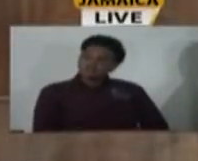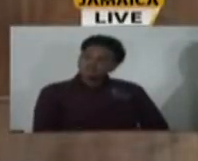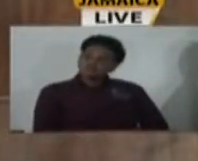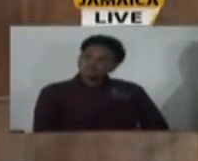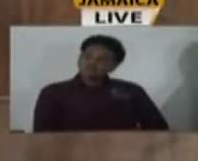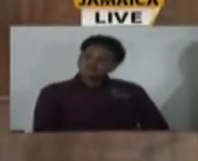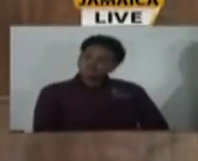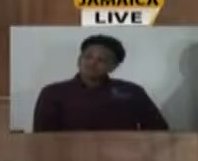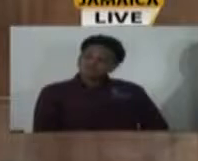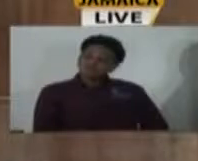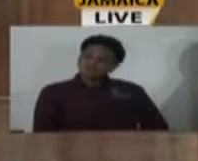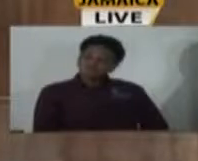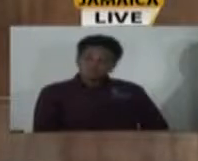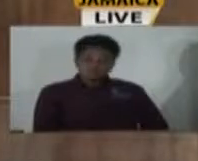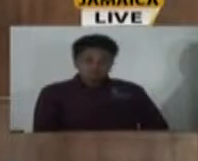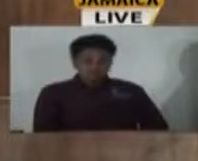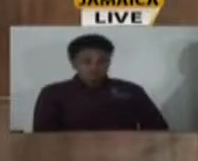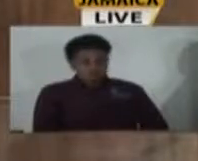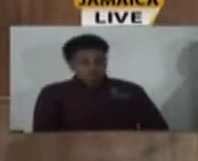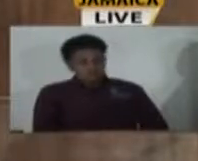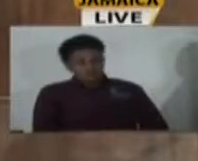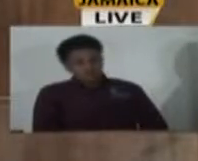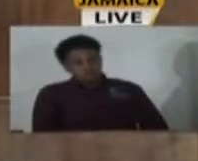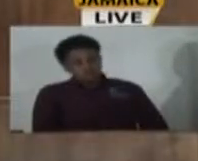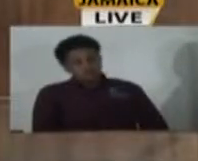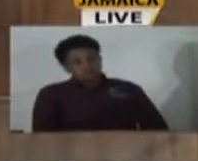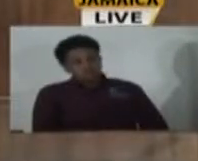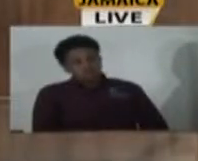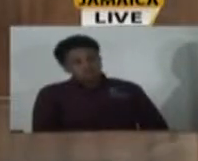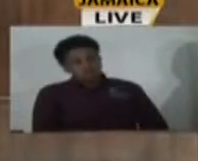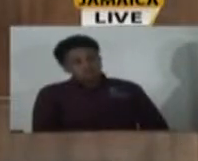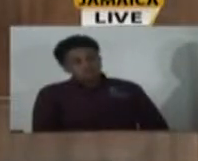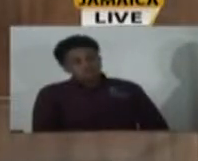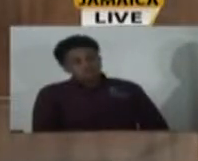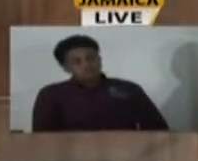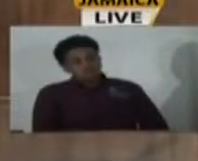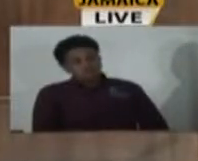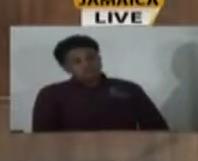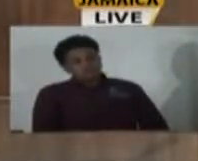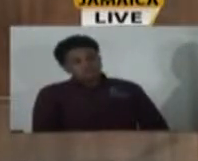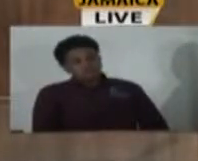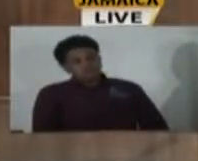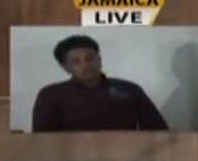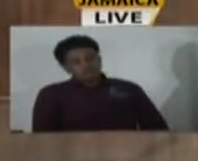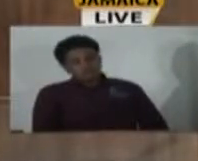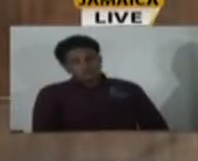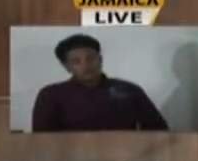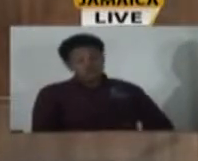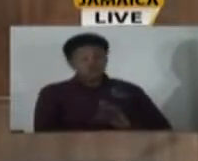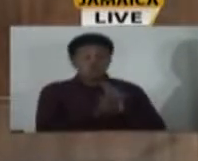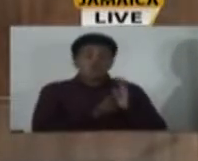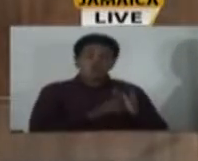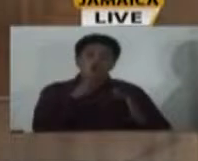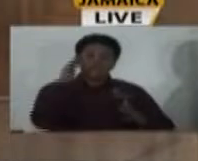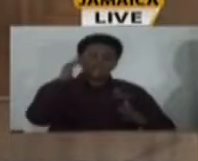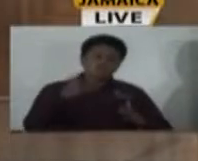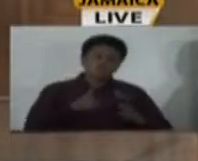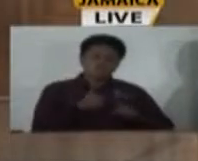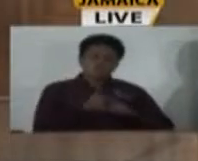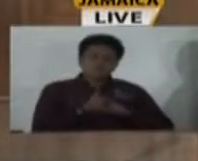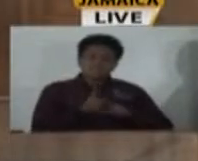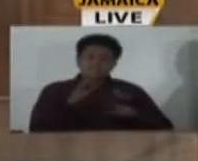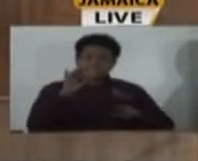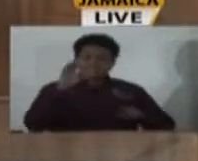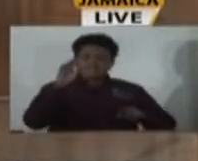Now, the bill also introduces the concept of fixed penalty notices as an additional option given to